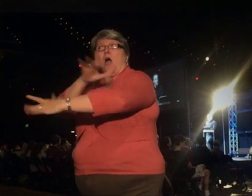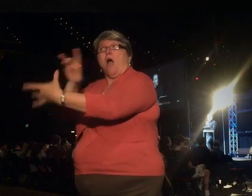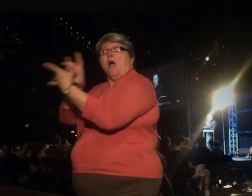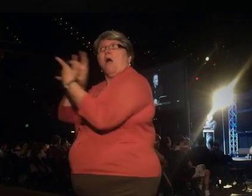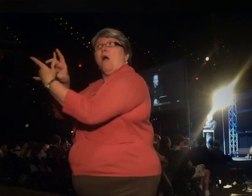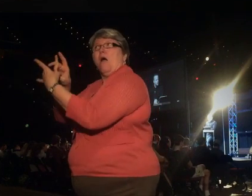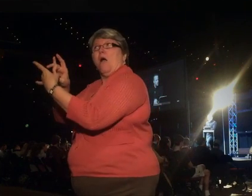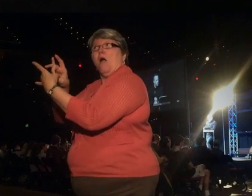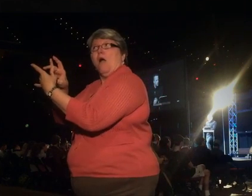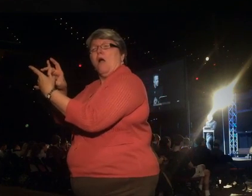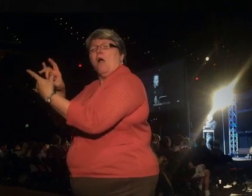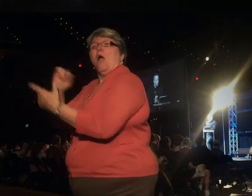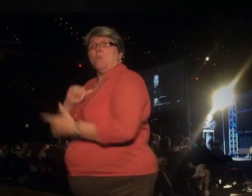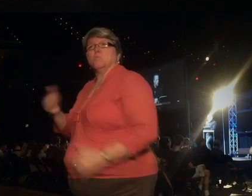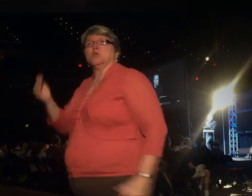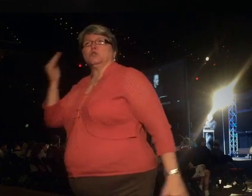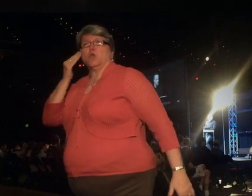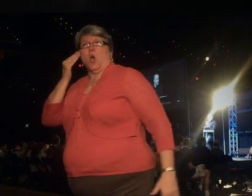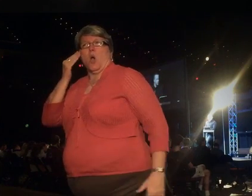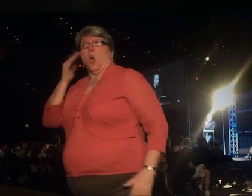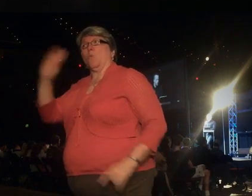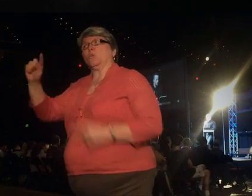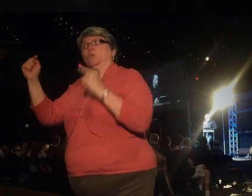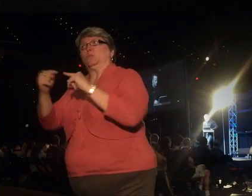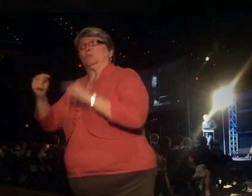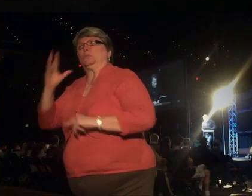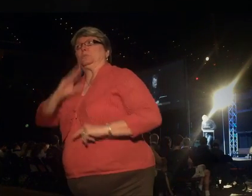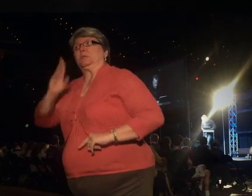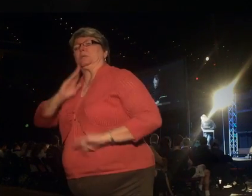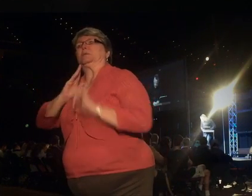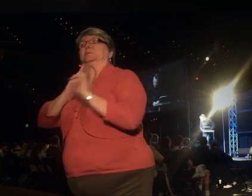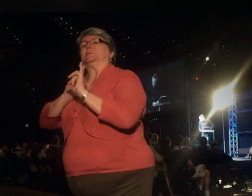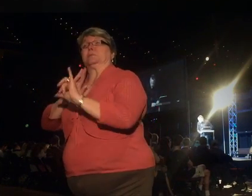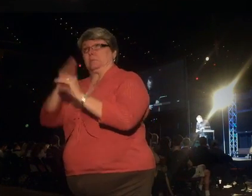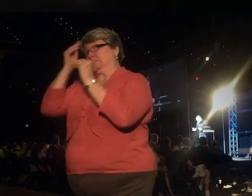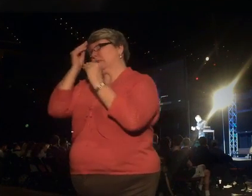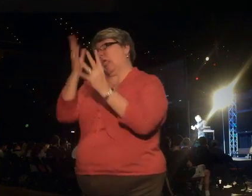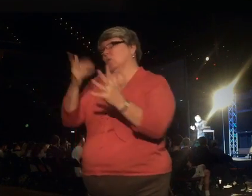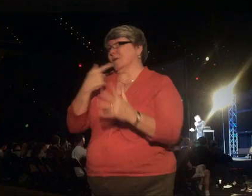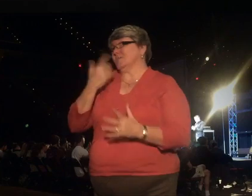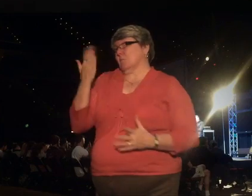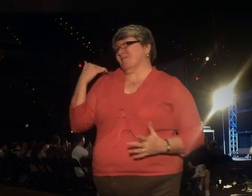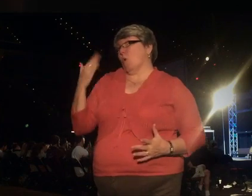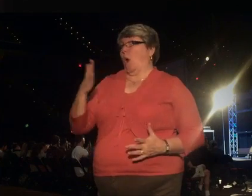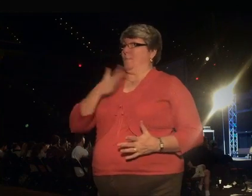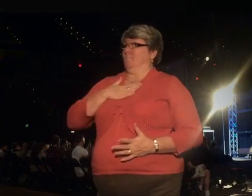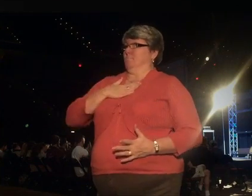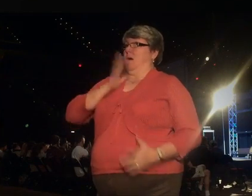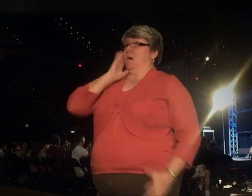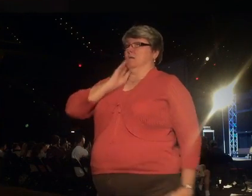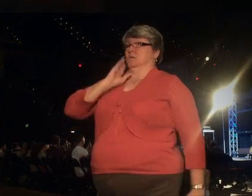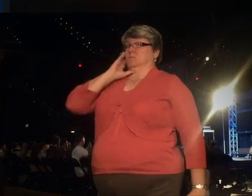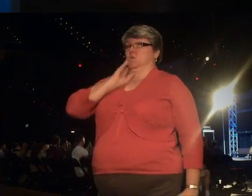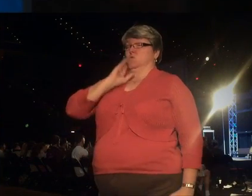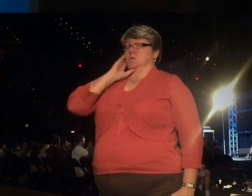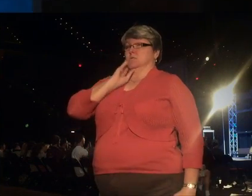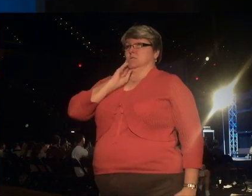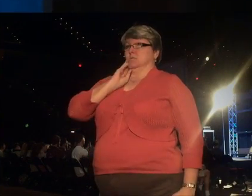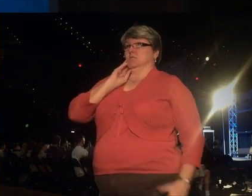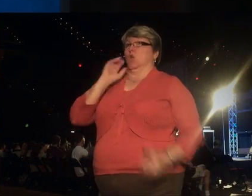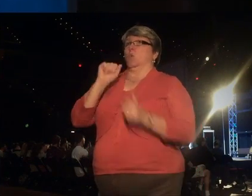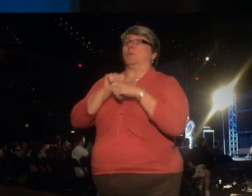sing. And we certainly know the hurts that they've experienced, right? And I'll tell you, and I've said it before, but in my